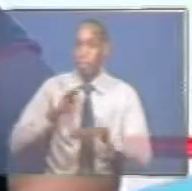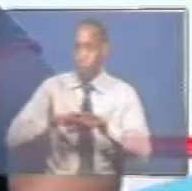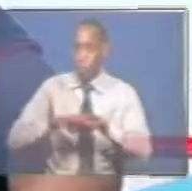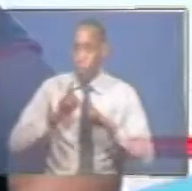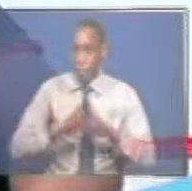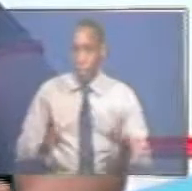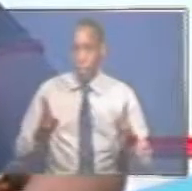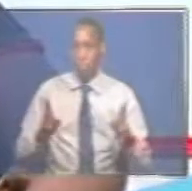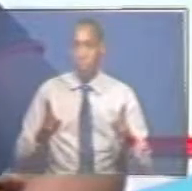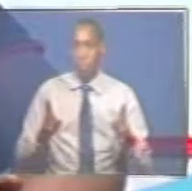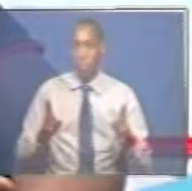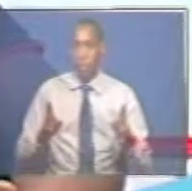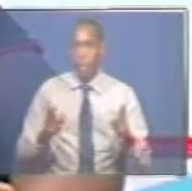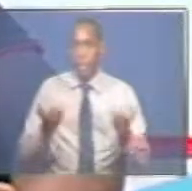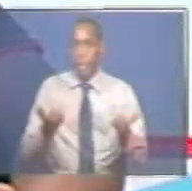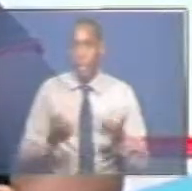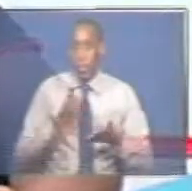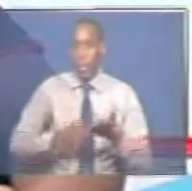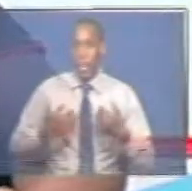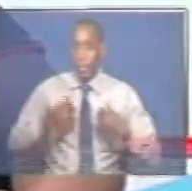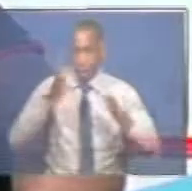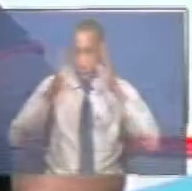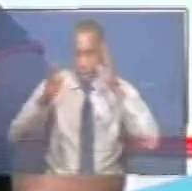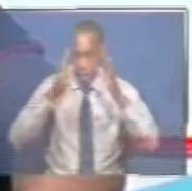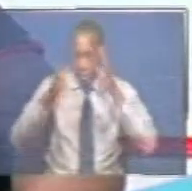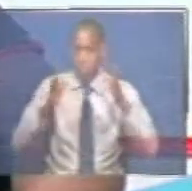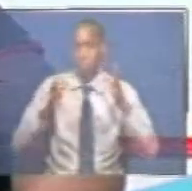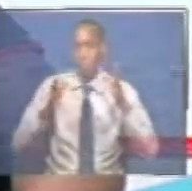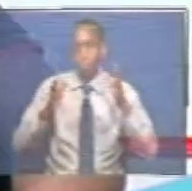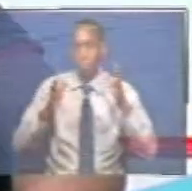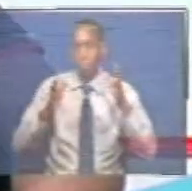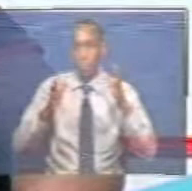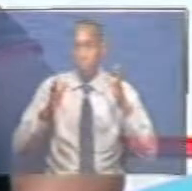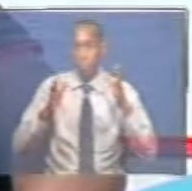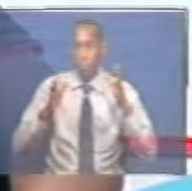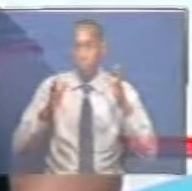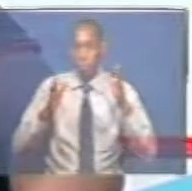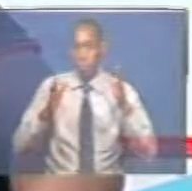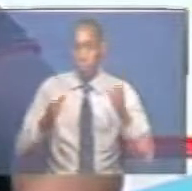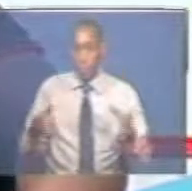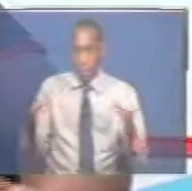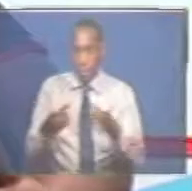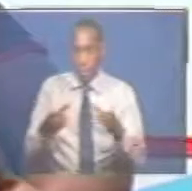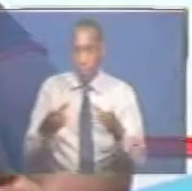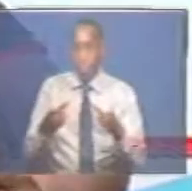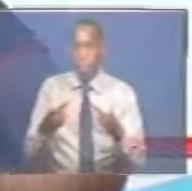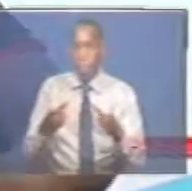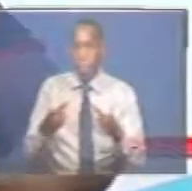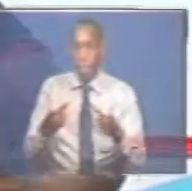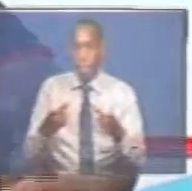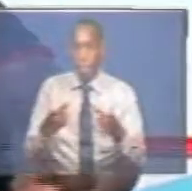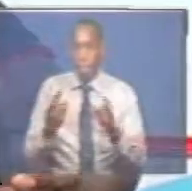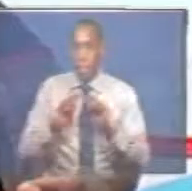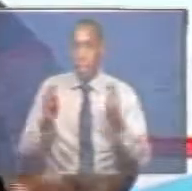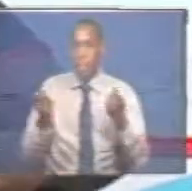but there is a need for initiatives. Eh? Okay. And not just to attach the clubs around maybe the tribal